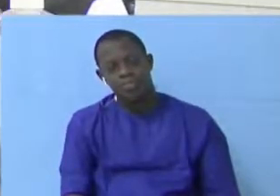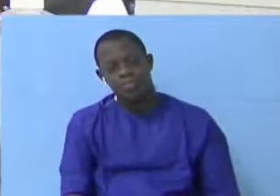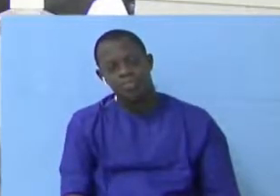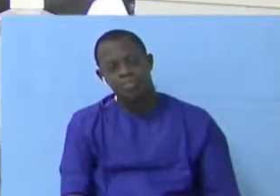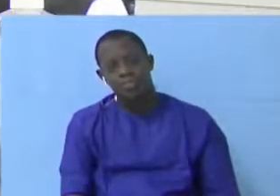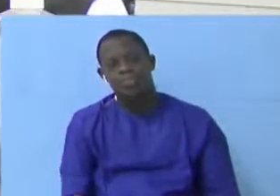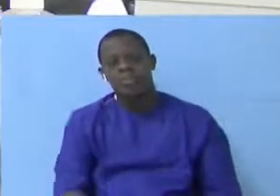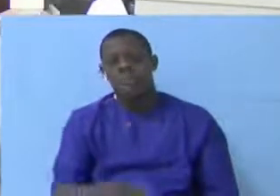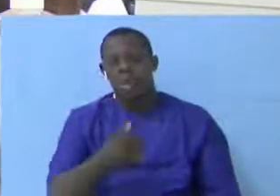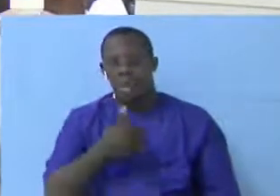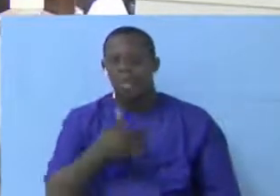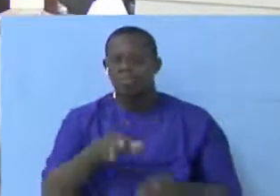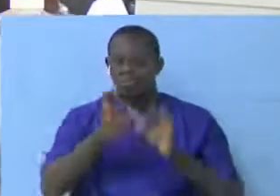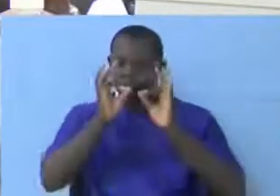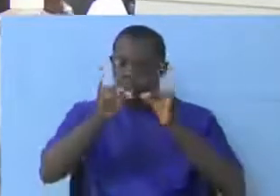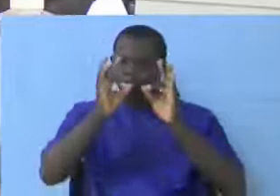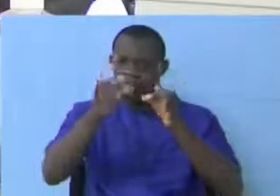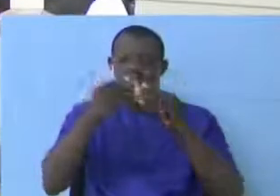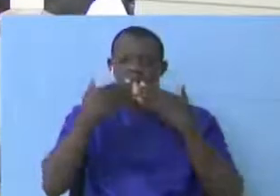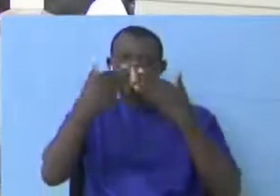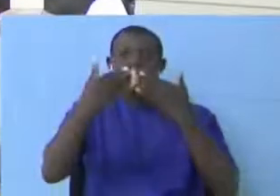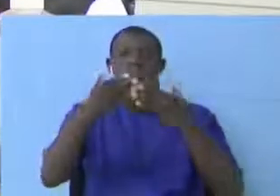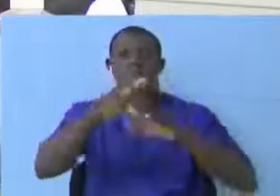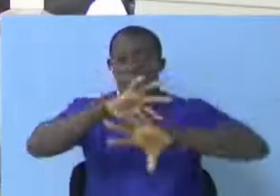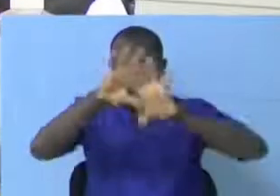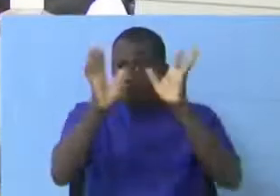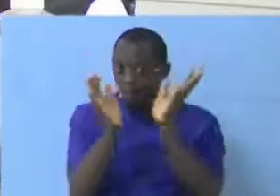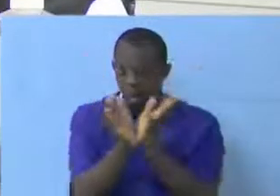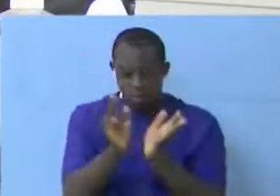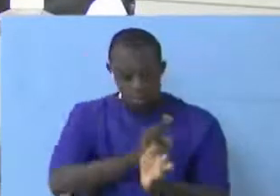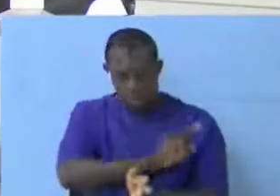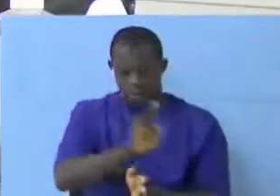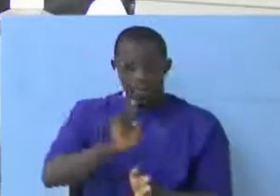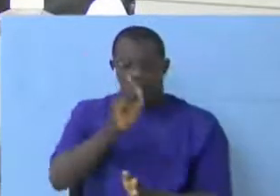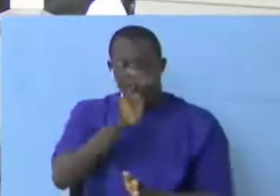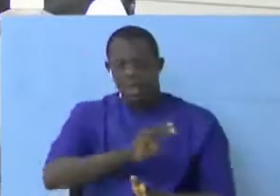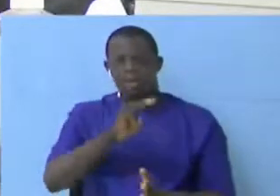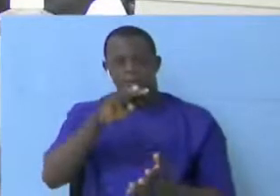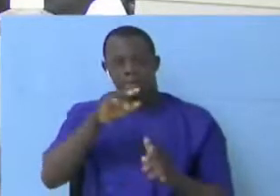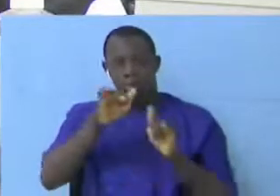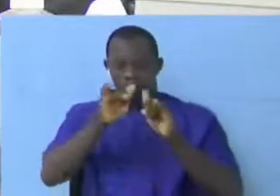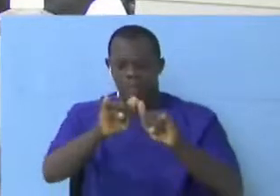So I briefed them, I told all of them to stay put. As